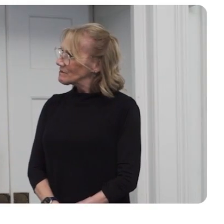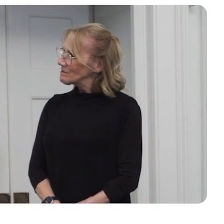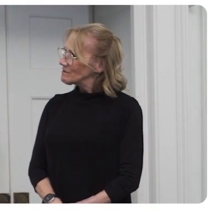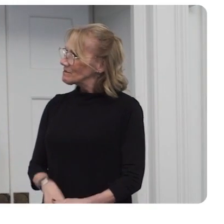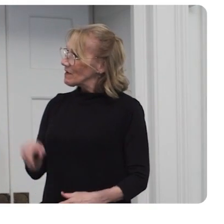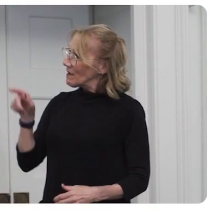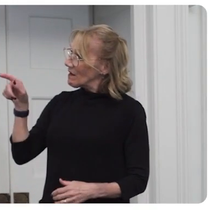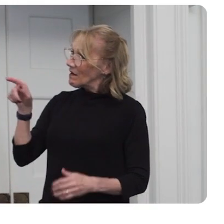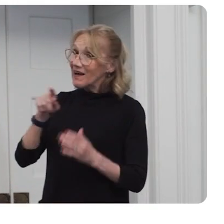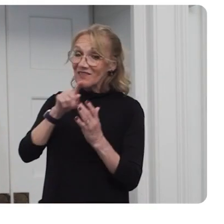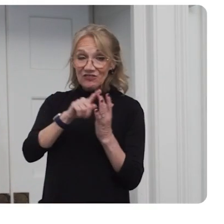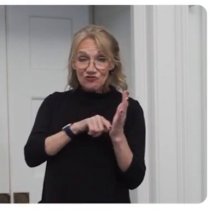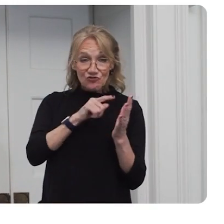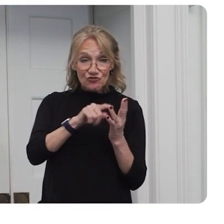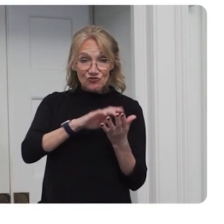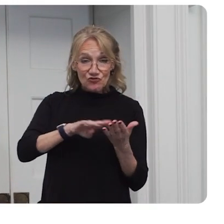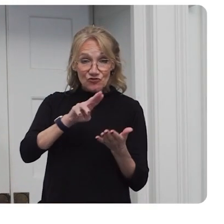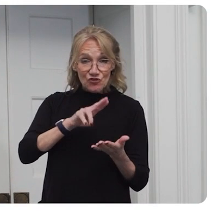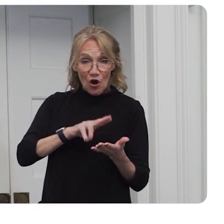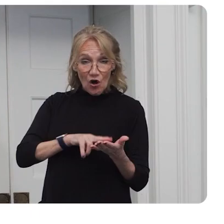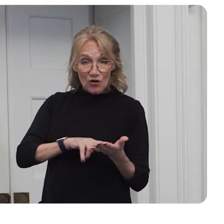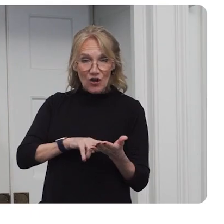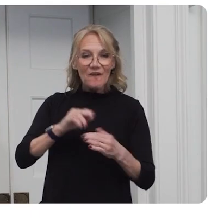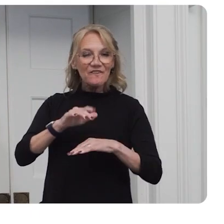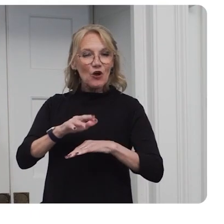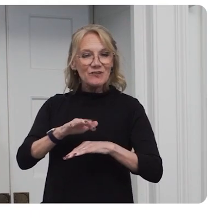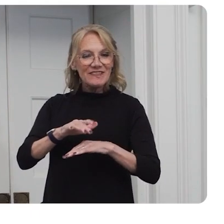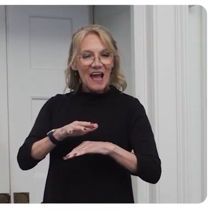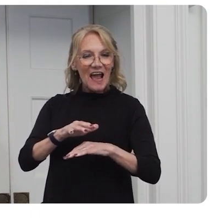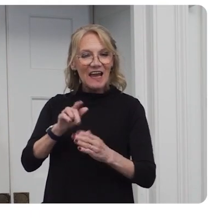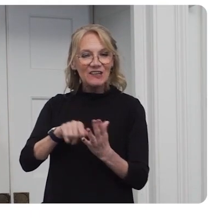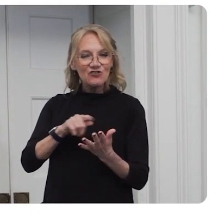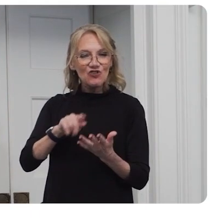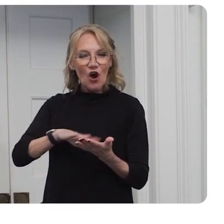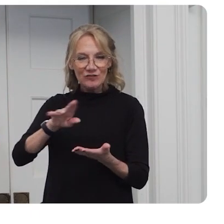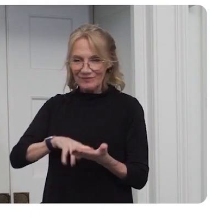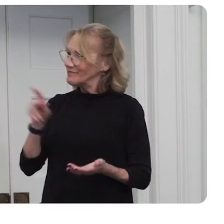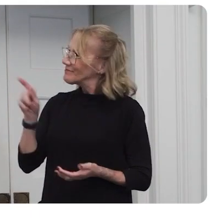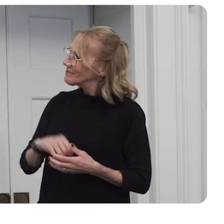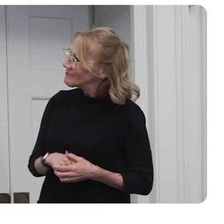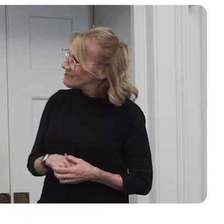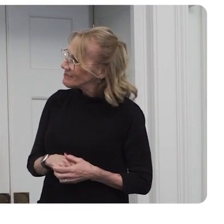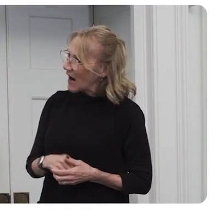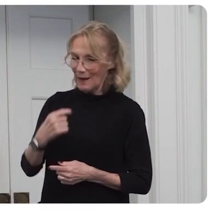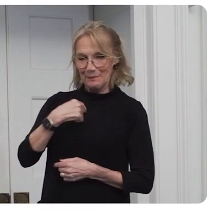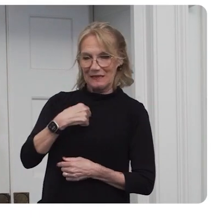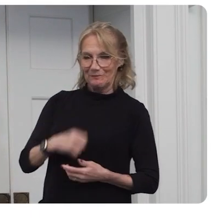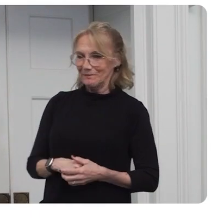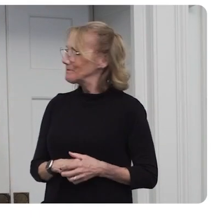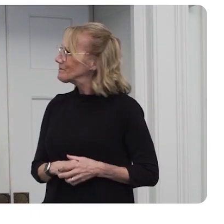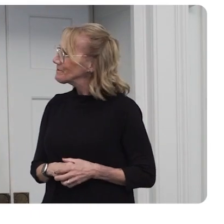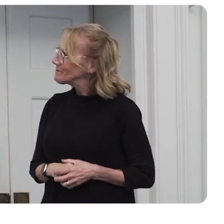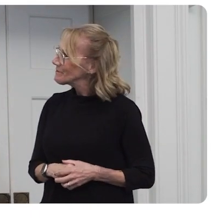Is that a portrait of you? Oh, is that John as well? Yeah, that's John. John, your fiance? Yeah, I'm a fiance.